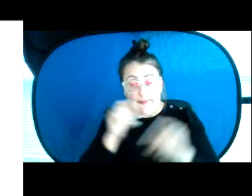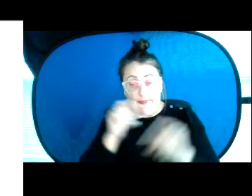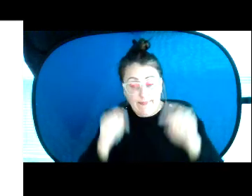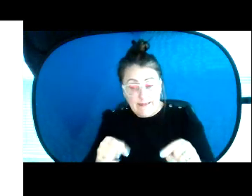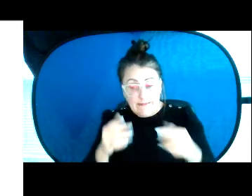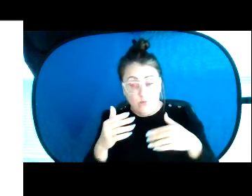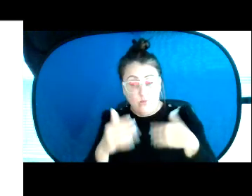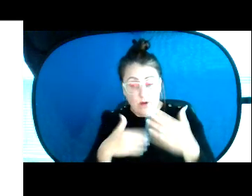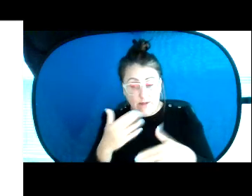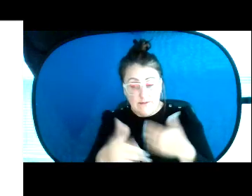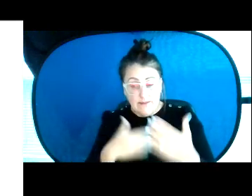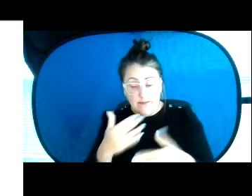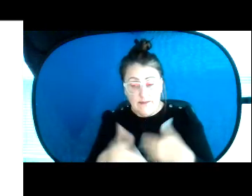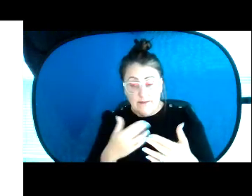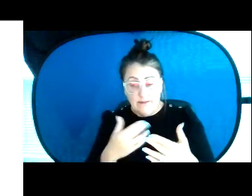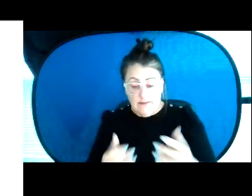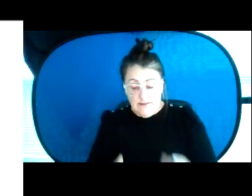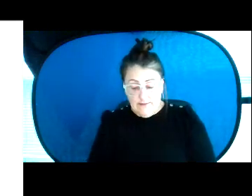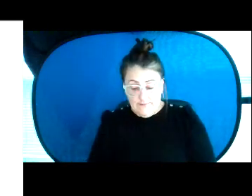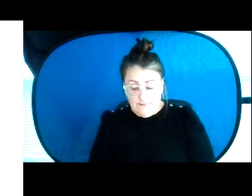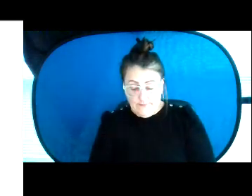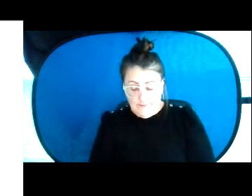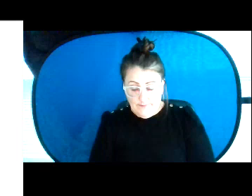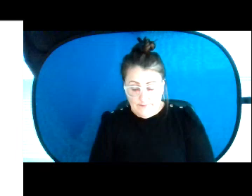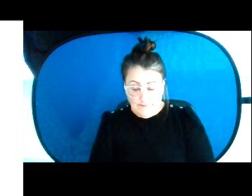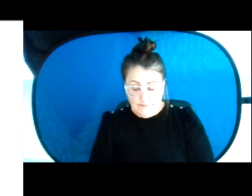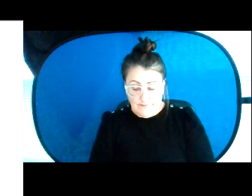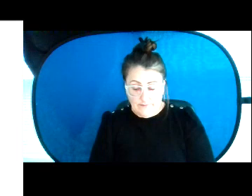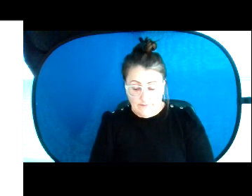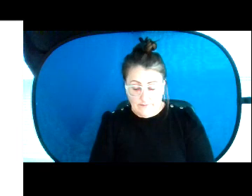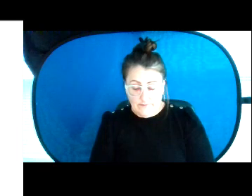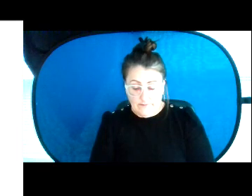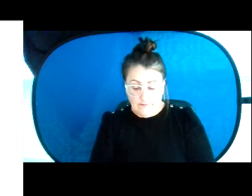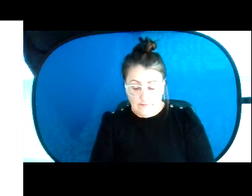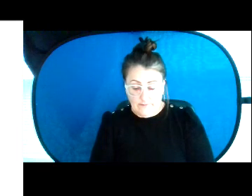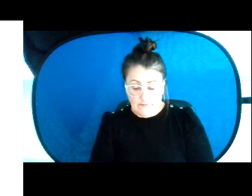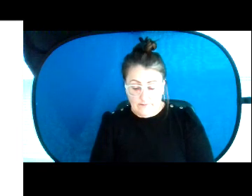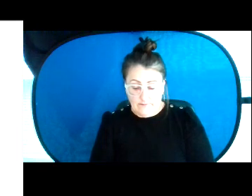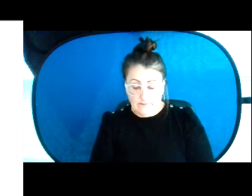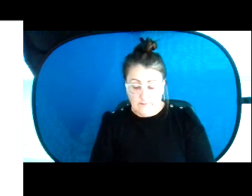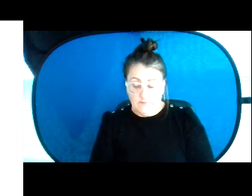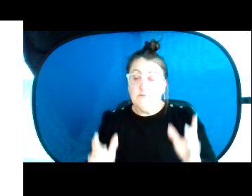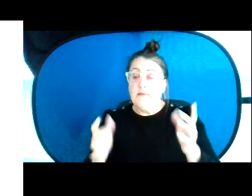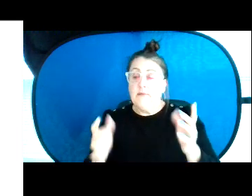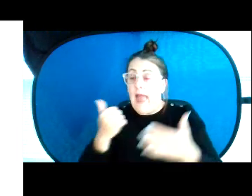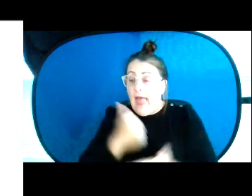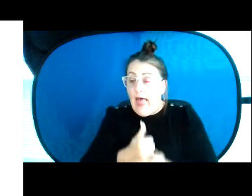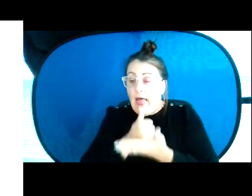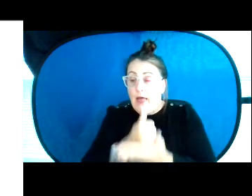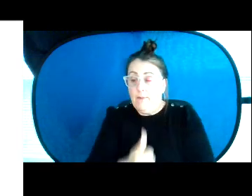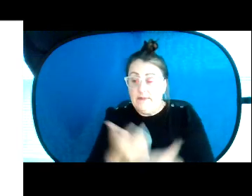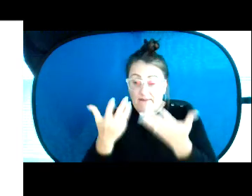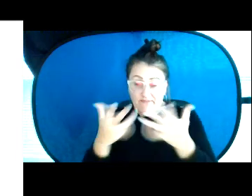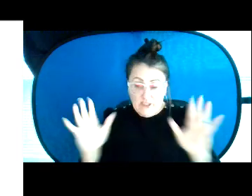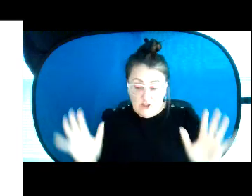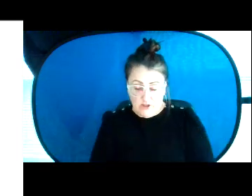And again, just really appreciate their commitment to helping us get over the finish line. So next slide,